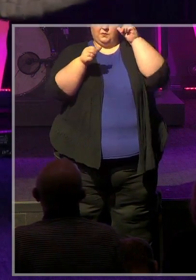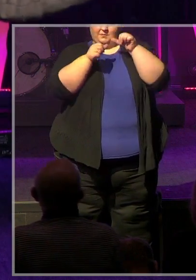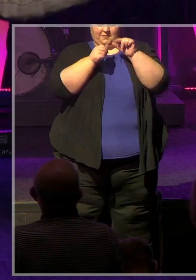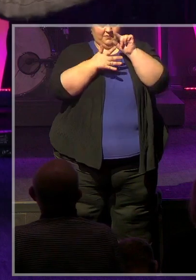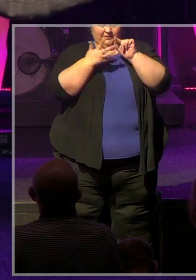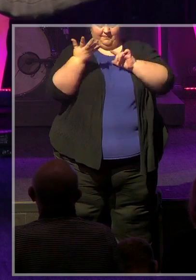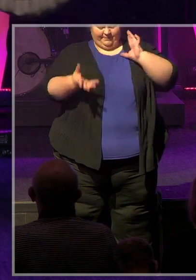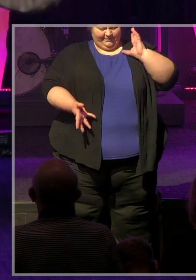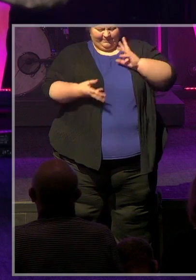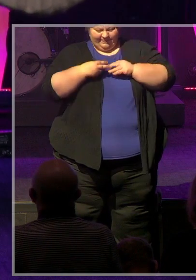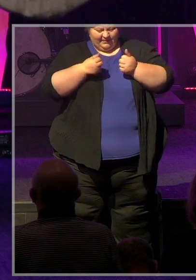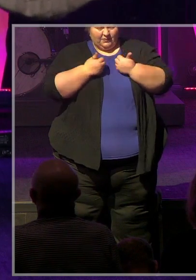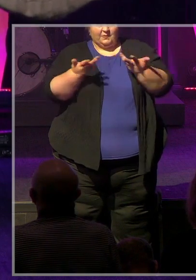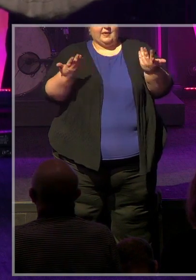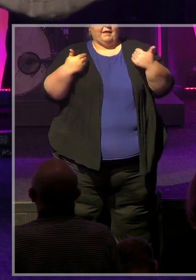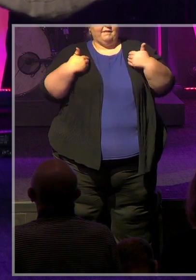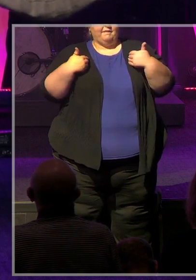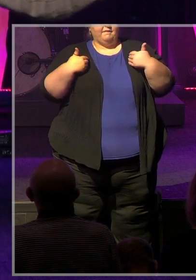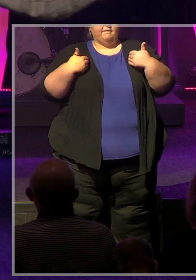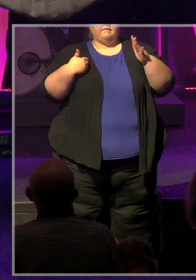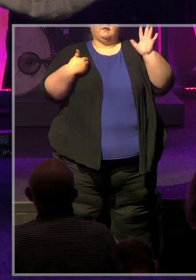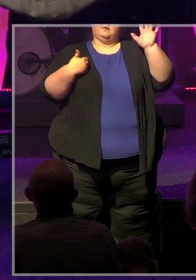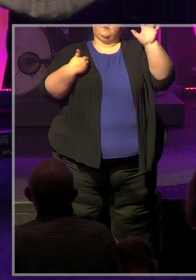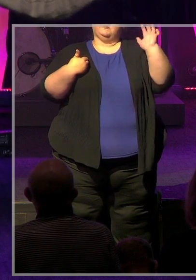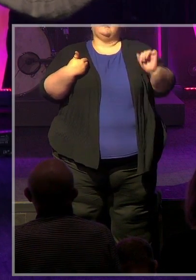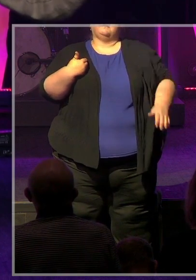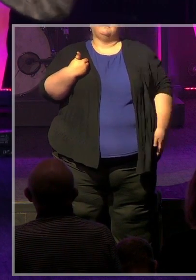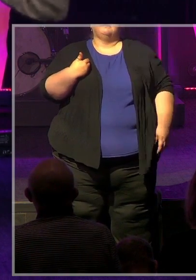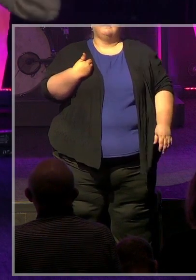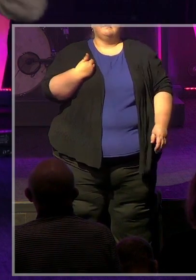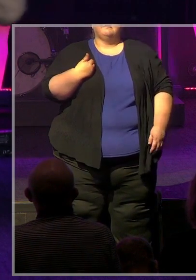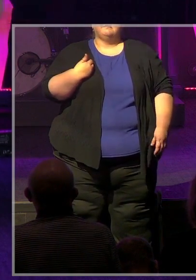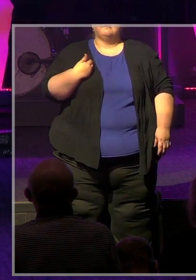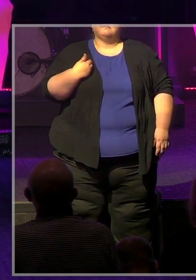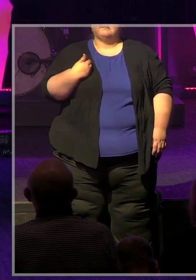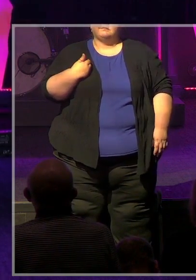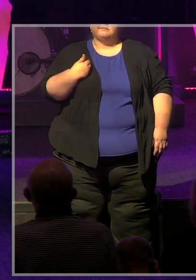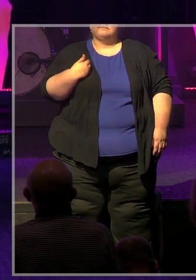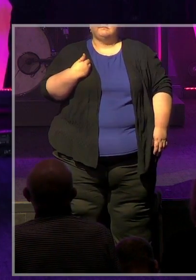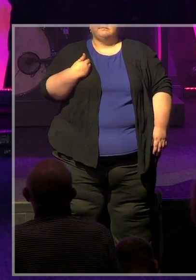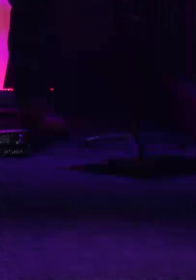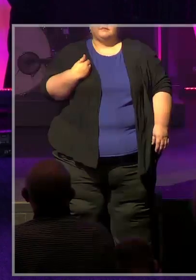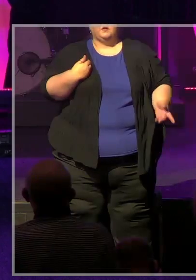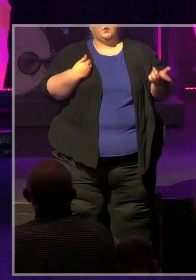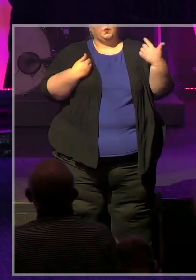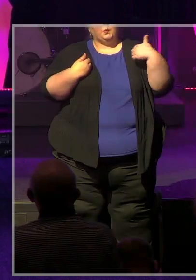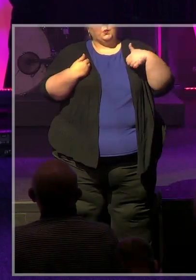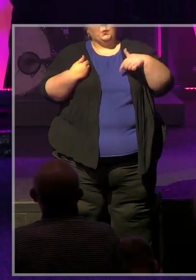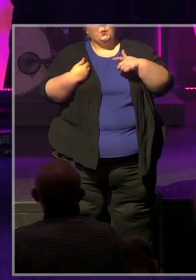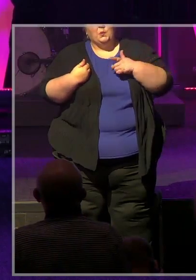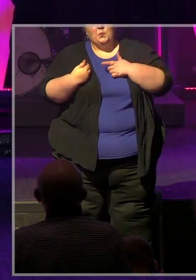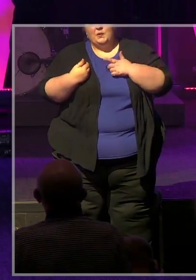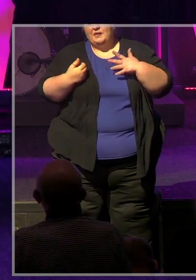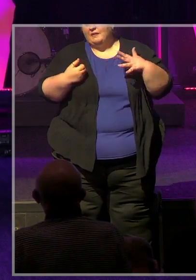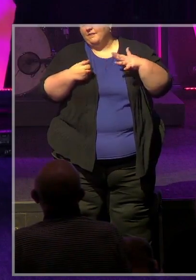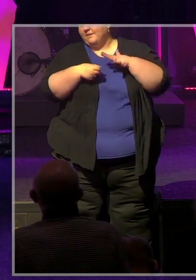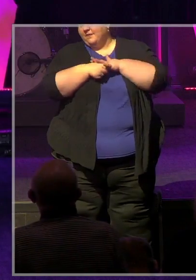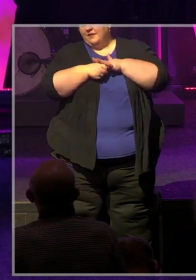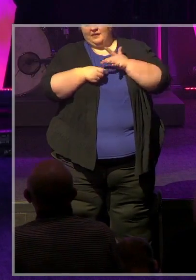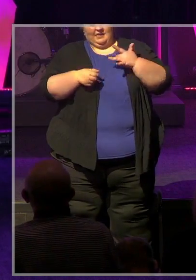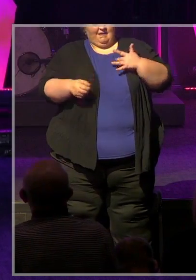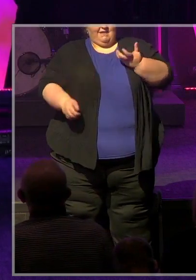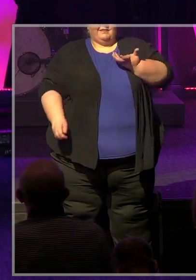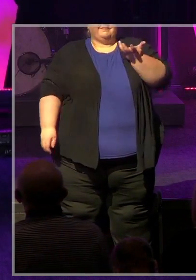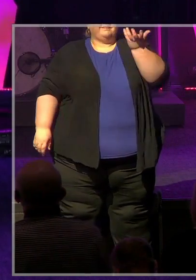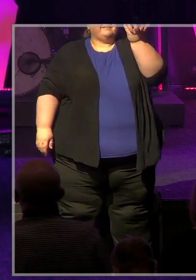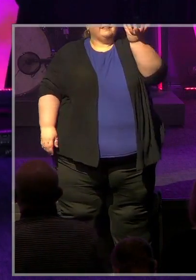we have is yours. And so God, we completely surrender our hearts to you,